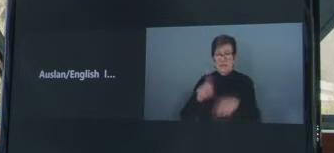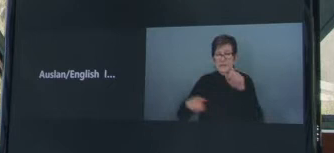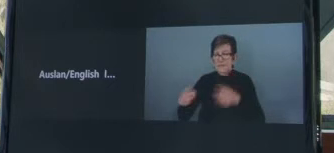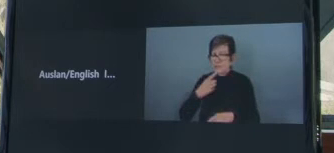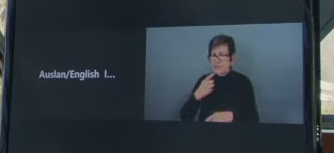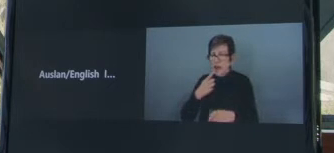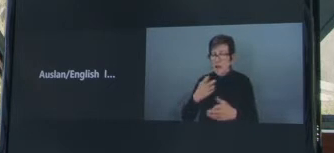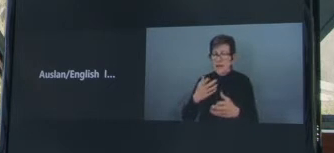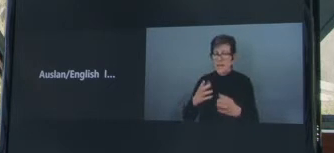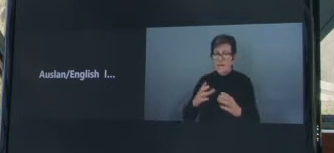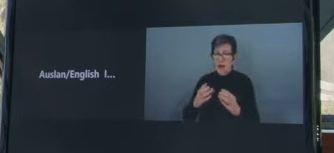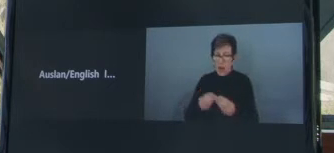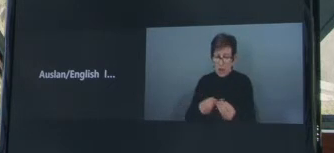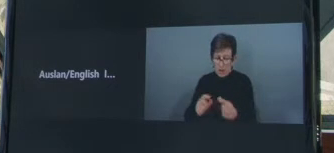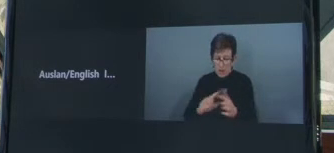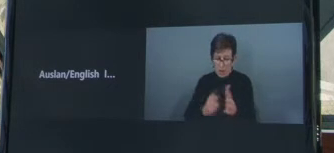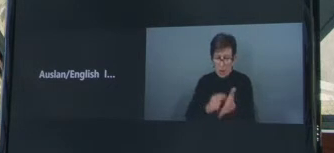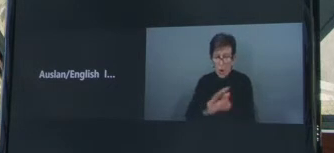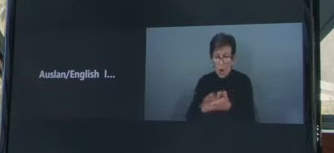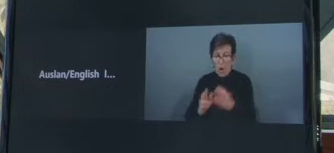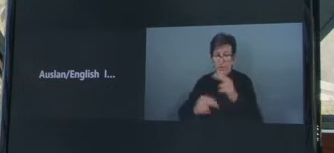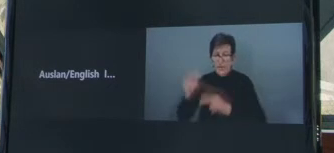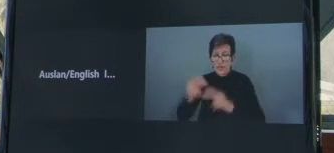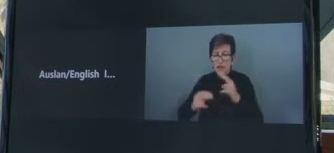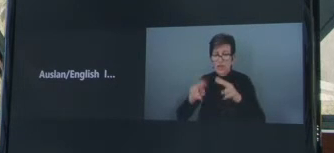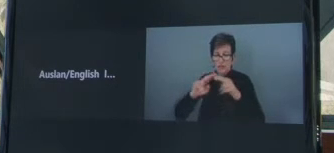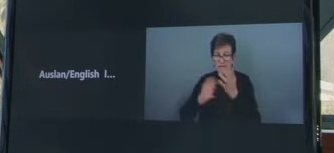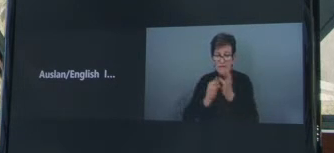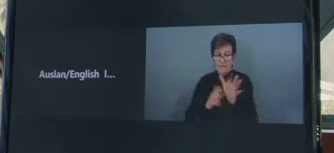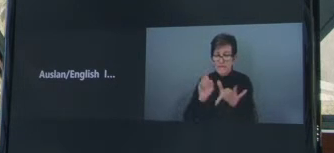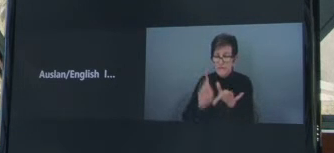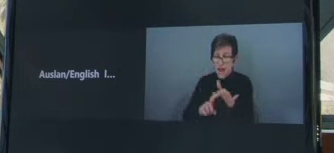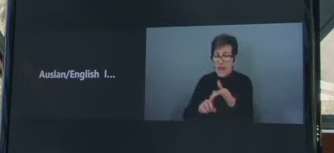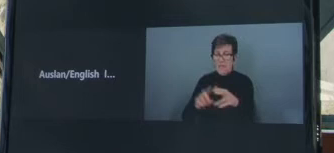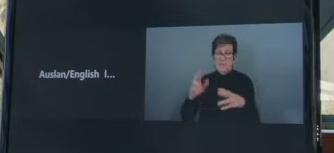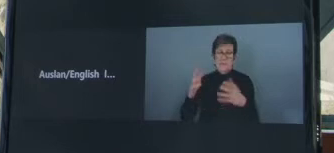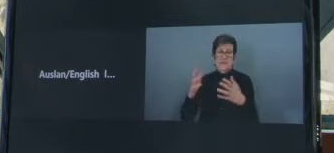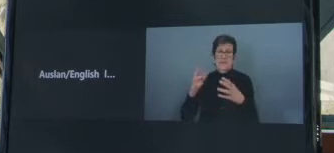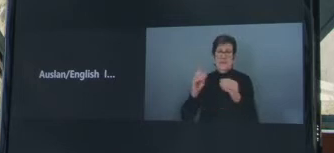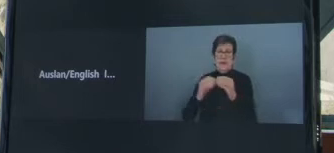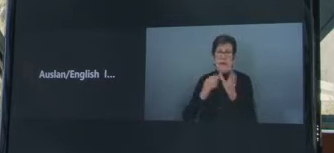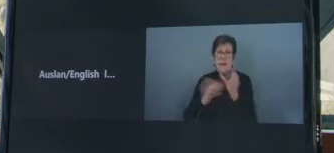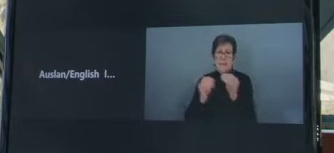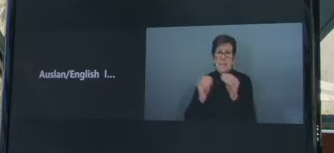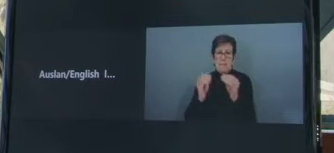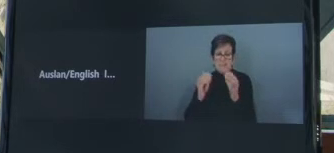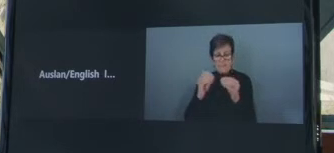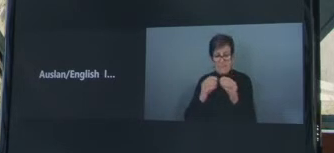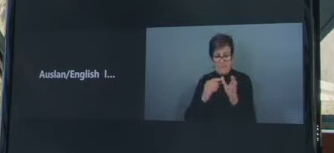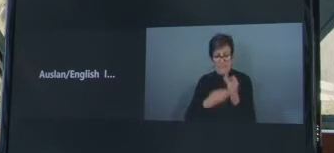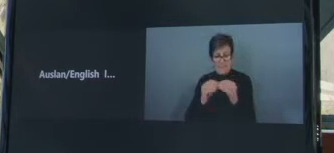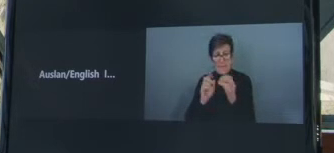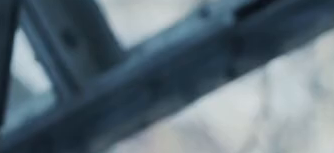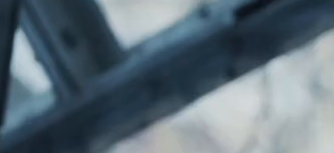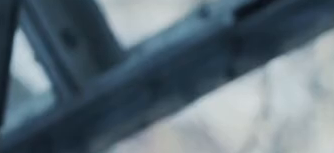frames made of bamboo and earth. And the roof, which is completely dominated now by metal roofs, both in rural and urban